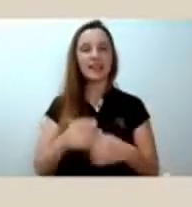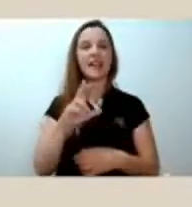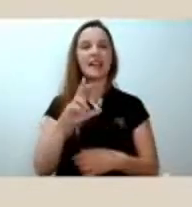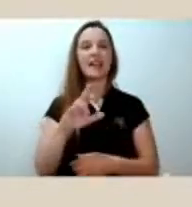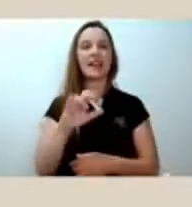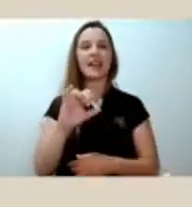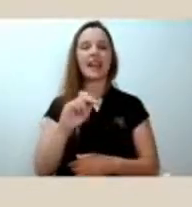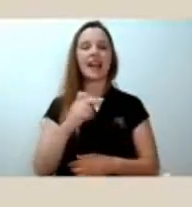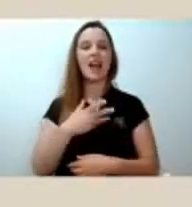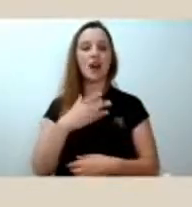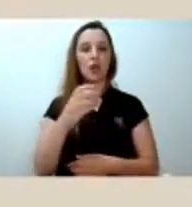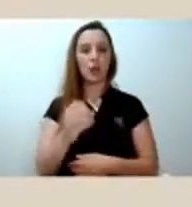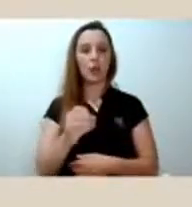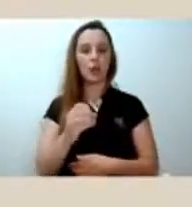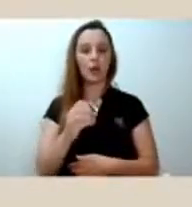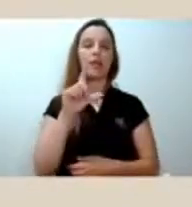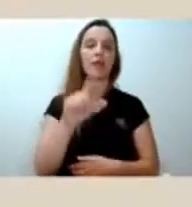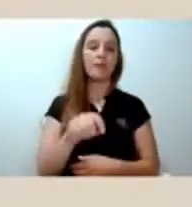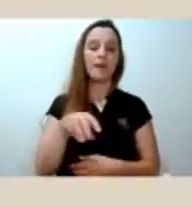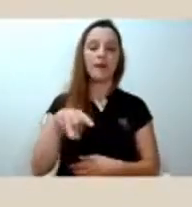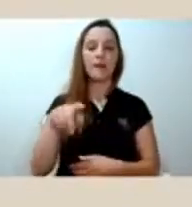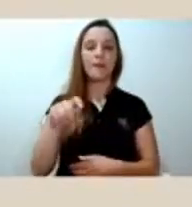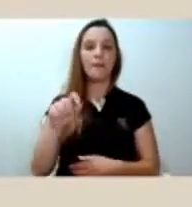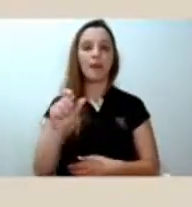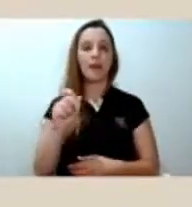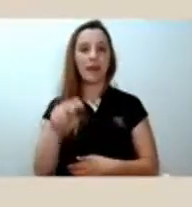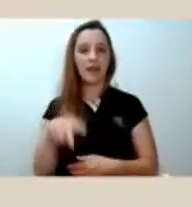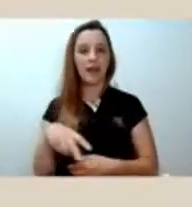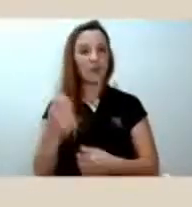and Megan. Good night, panelists.